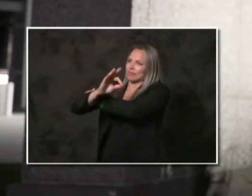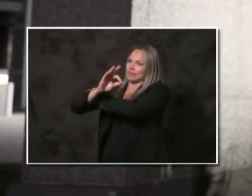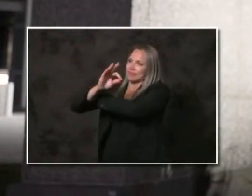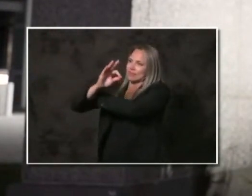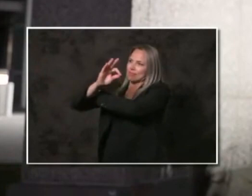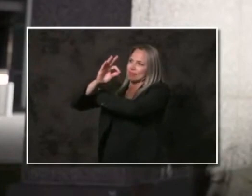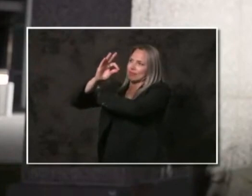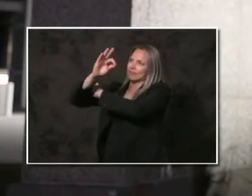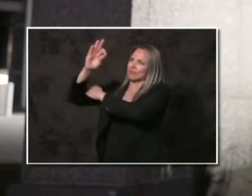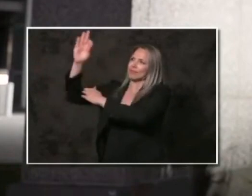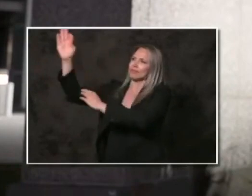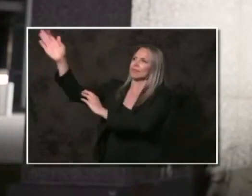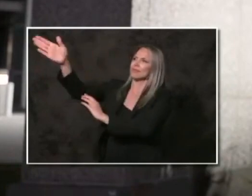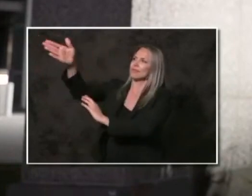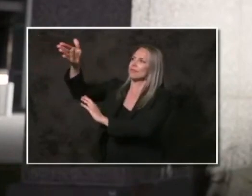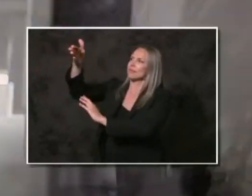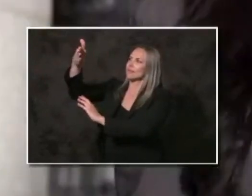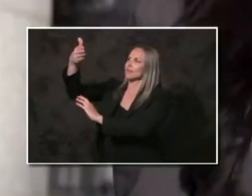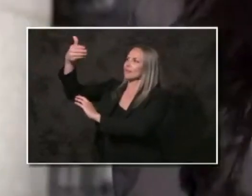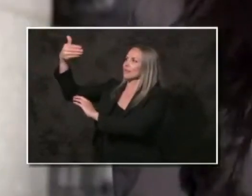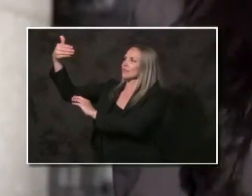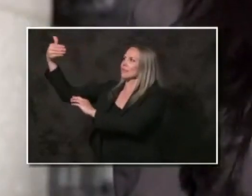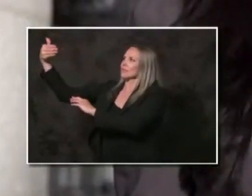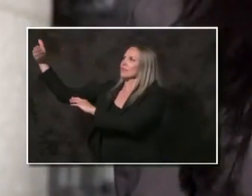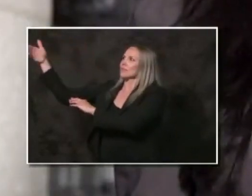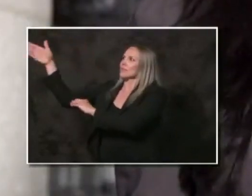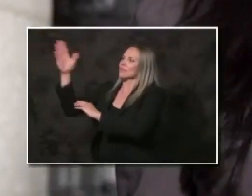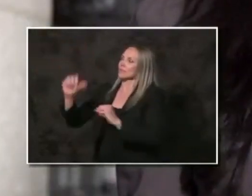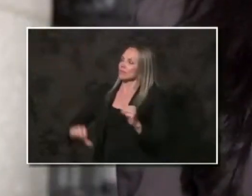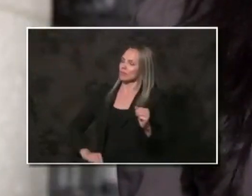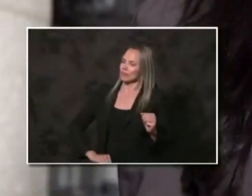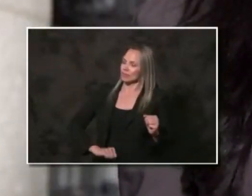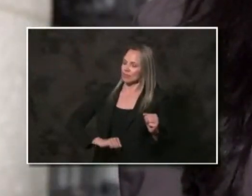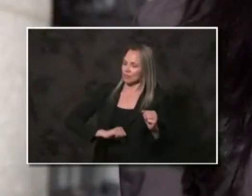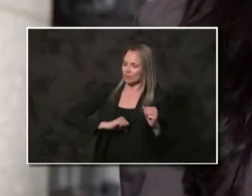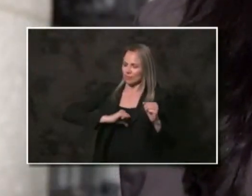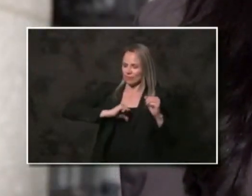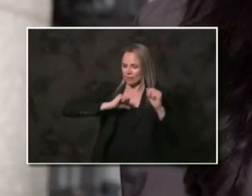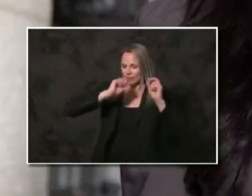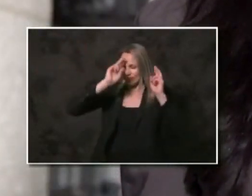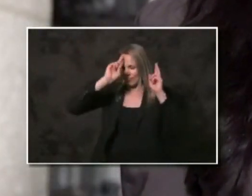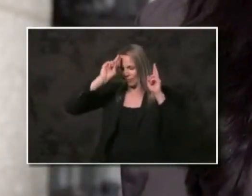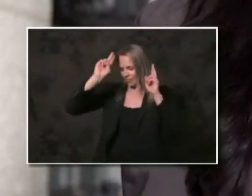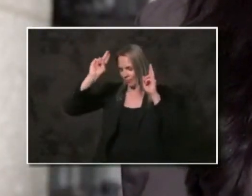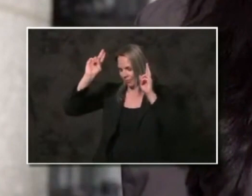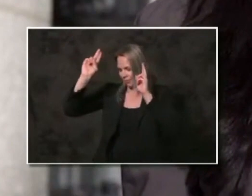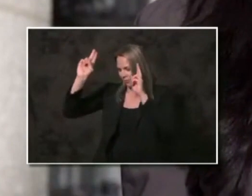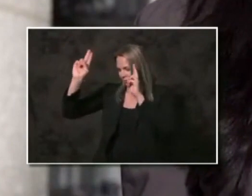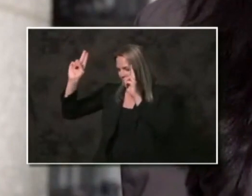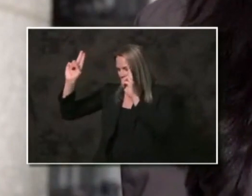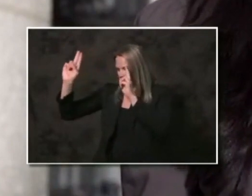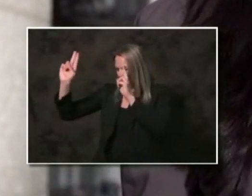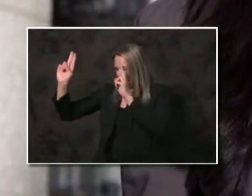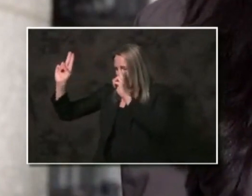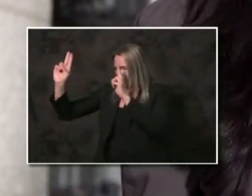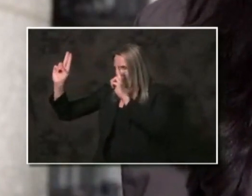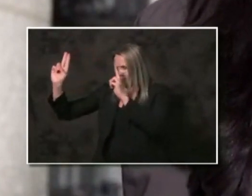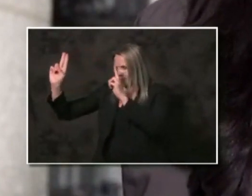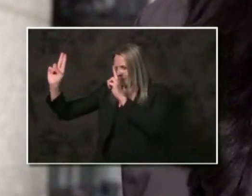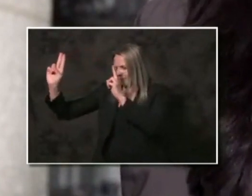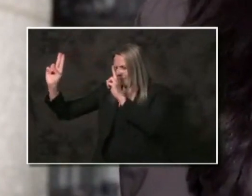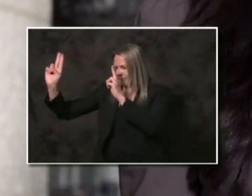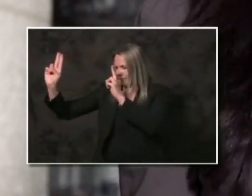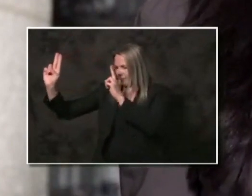light, what so proudly we hailed